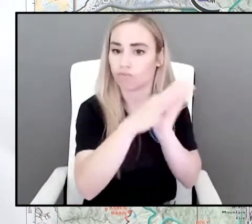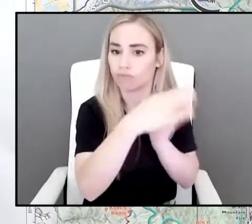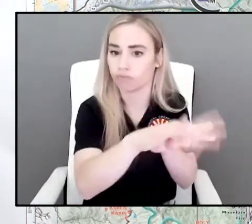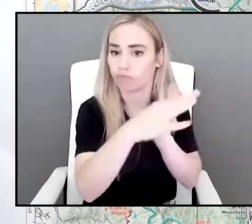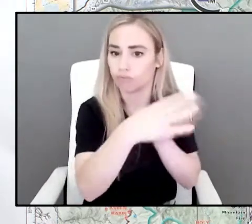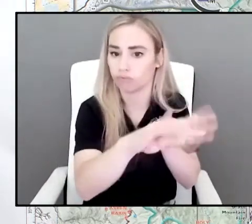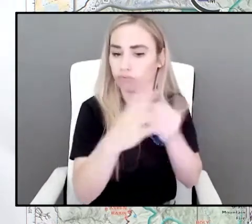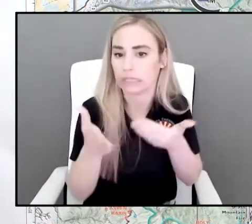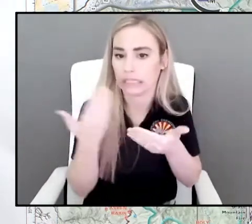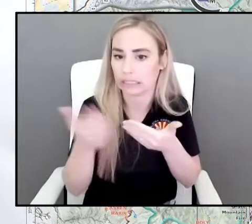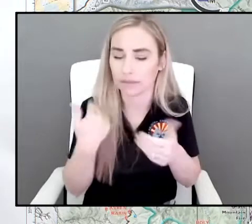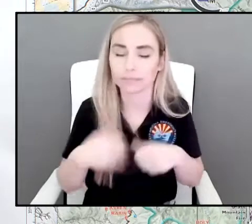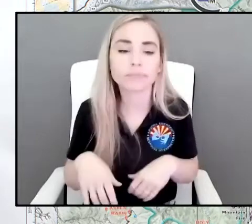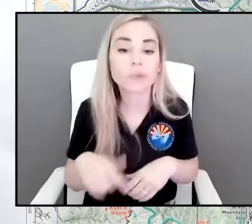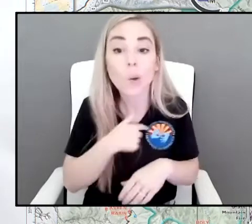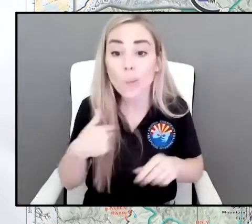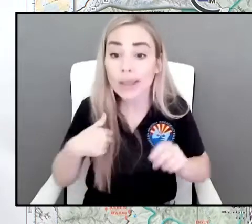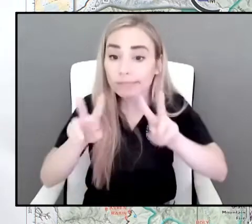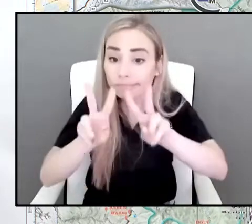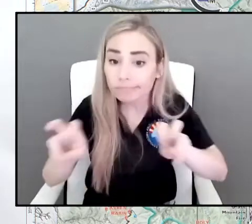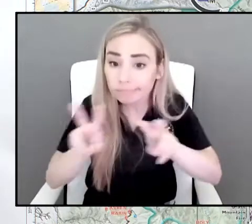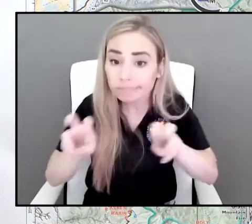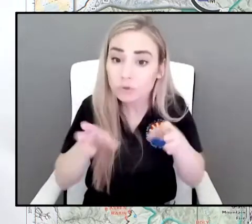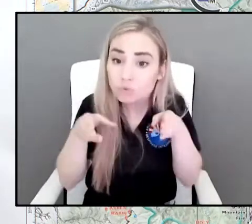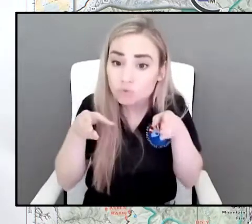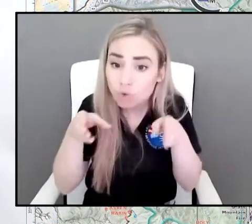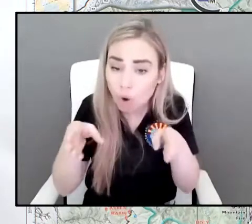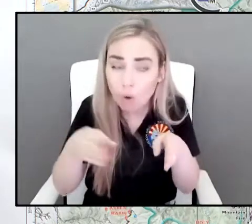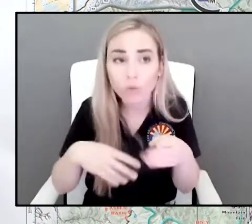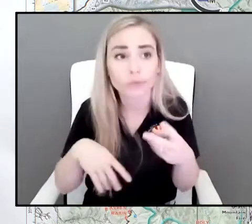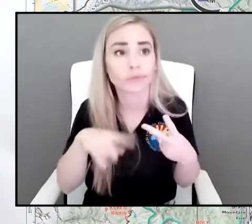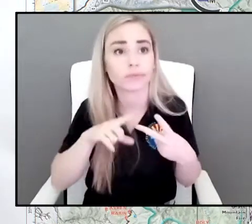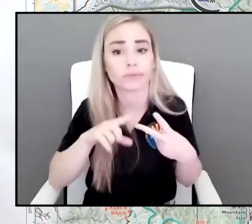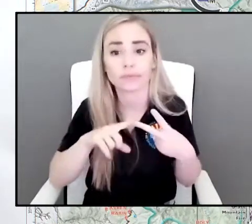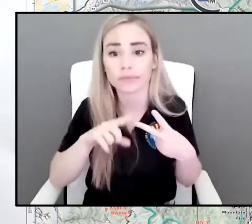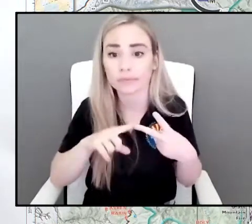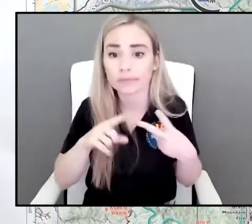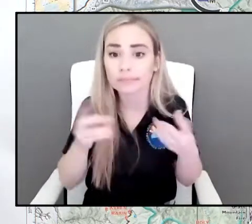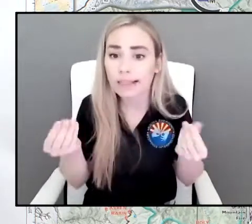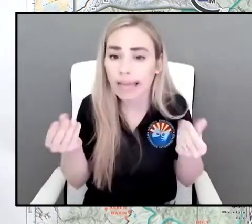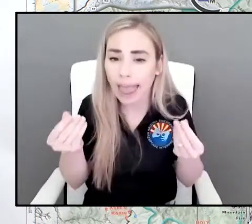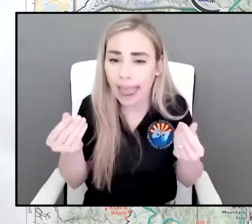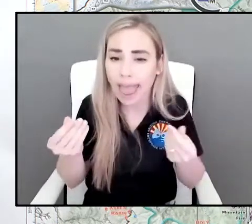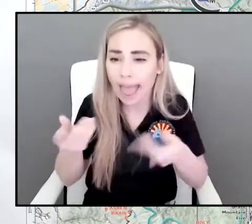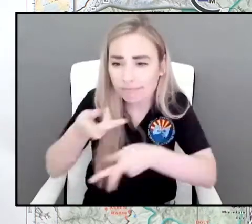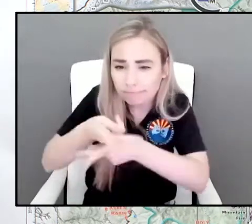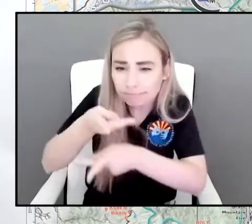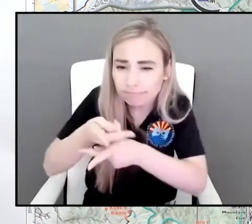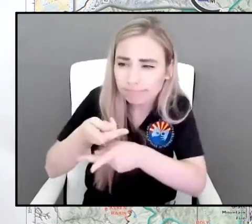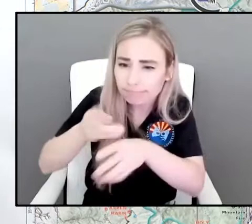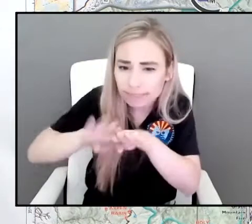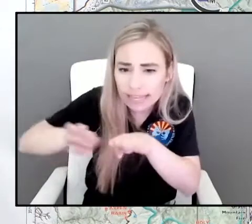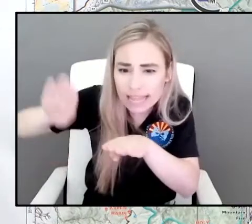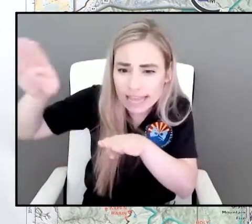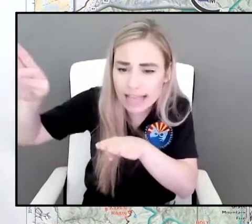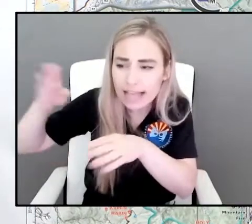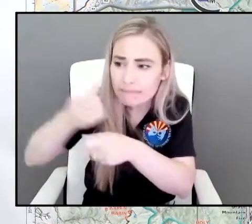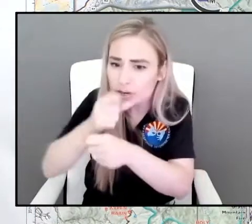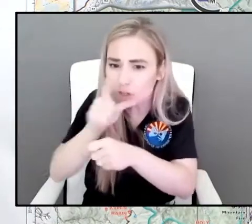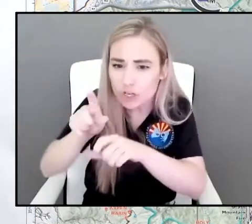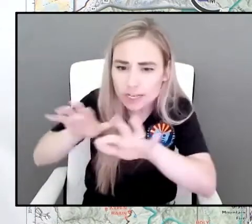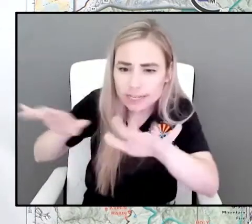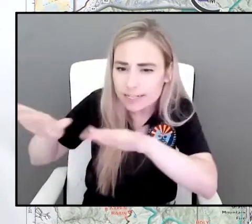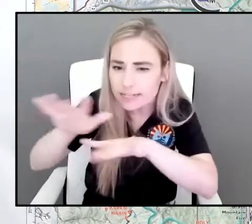infrastructure. We're looking at potentially doing some land hillside treatments if possible, get that vegetative cover back on